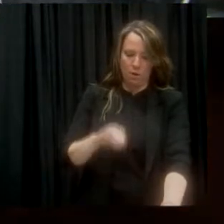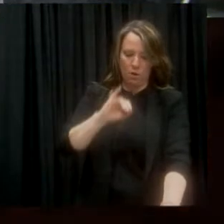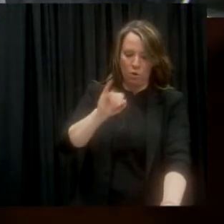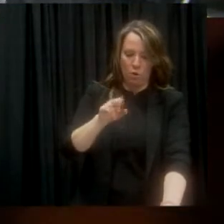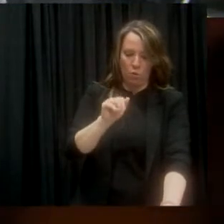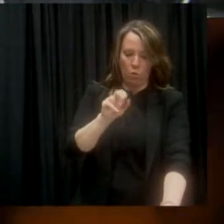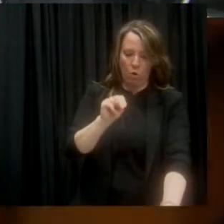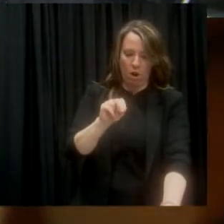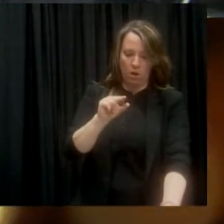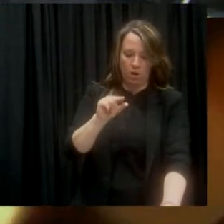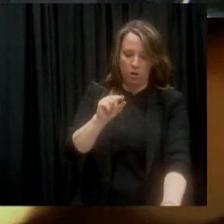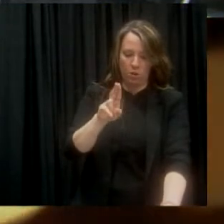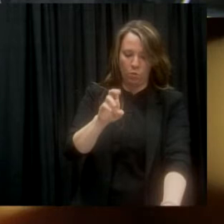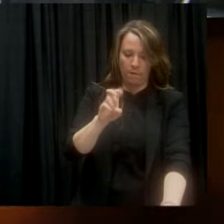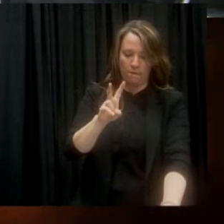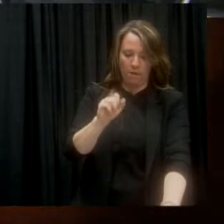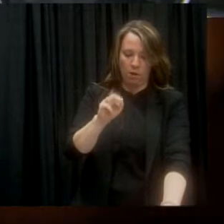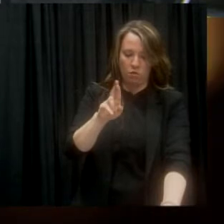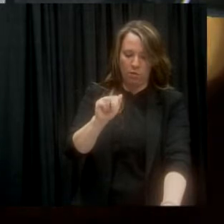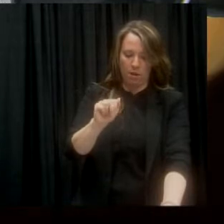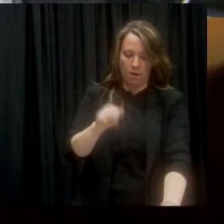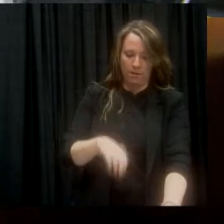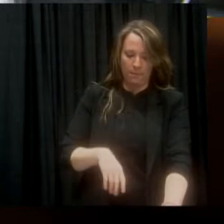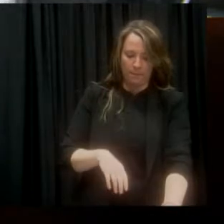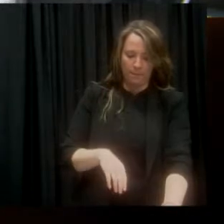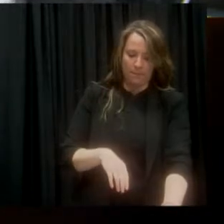Juan Guevara.